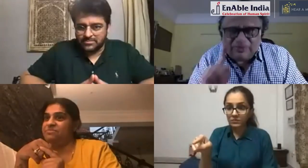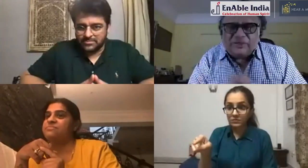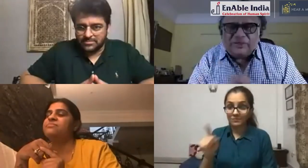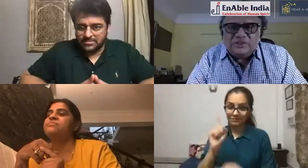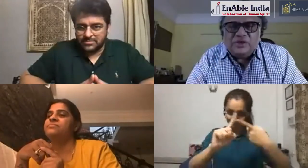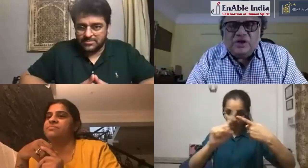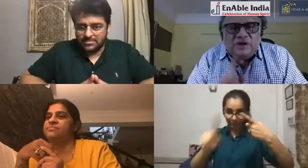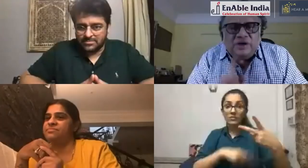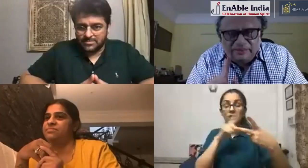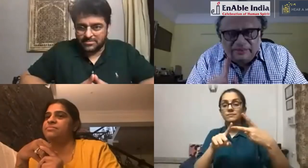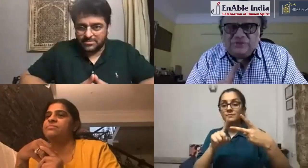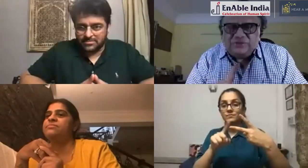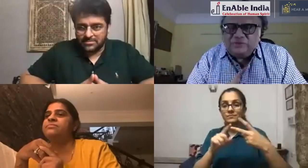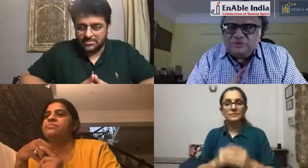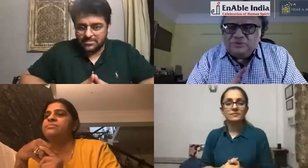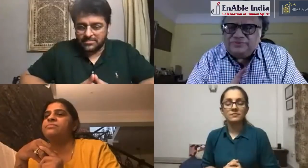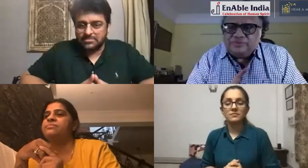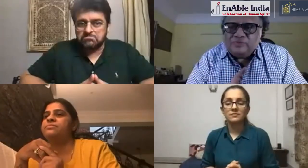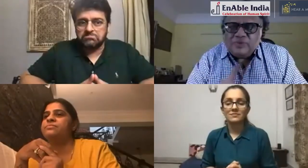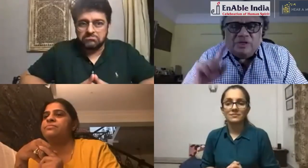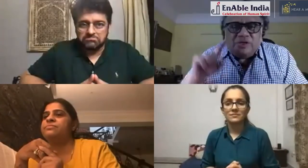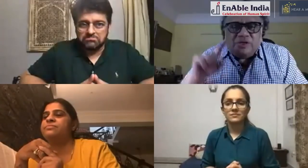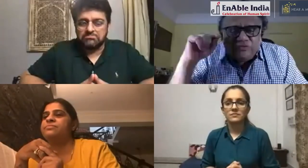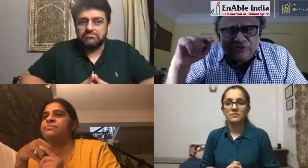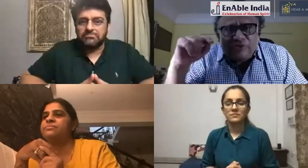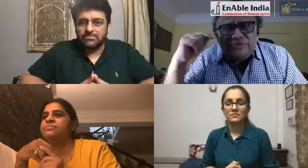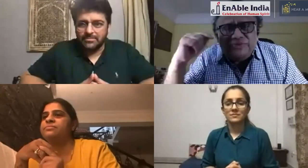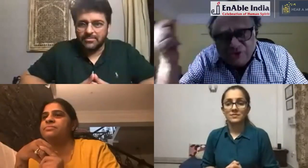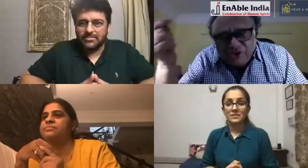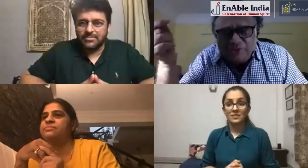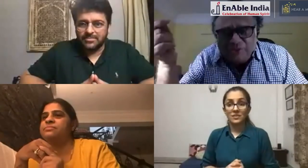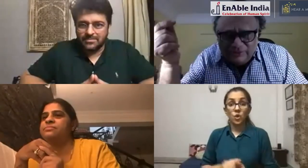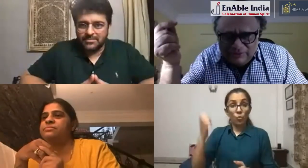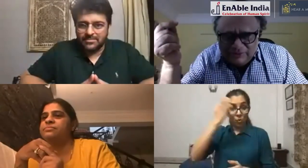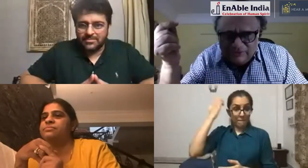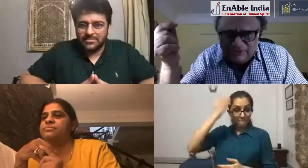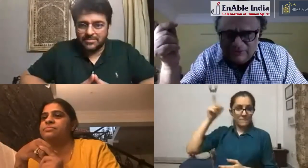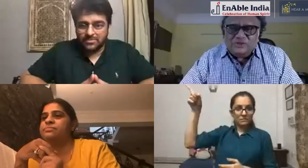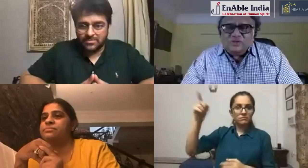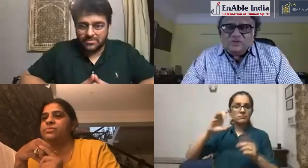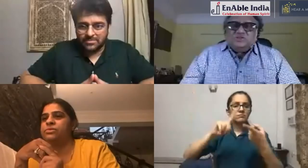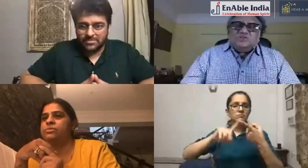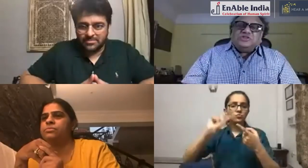Number one. Number two, from Europe,